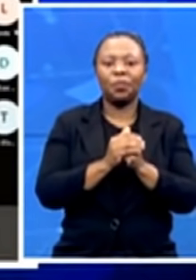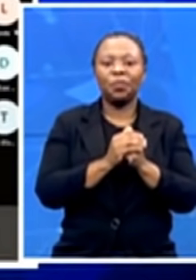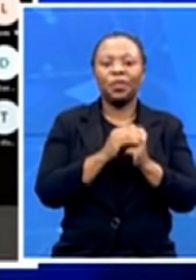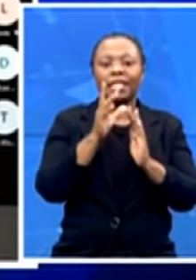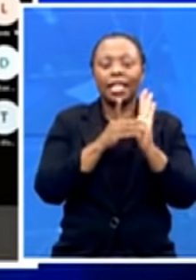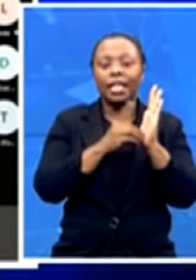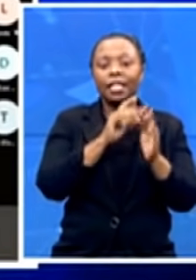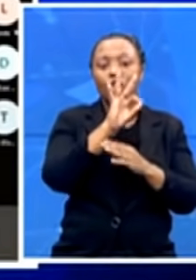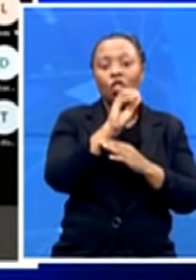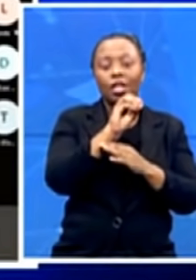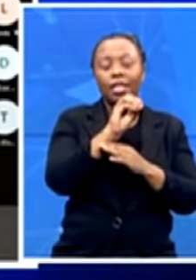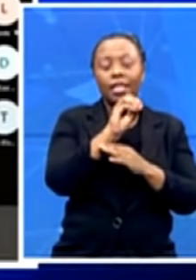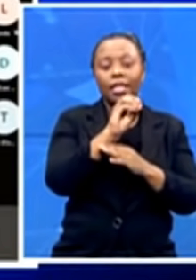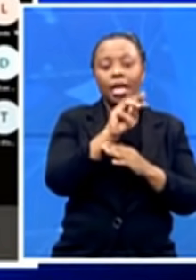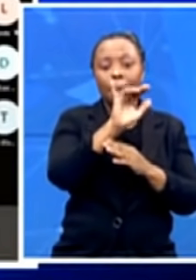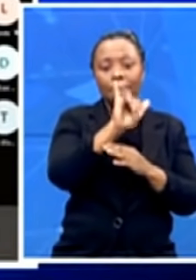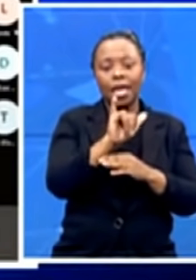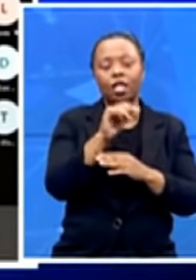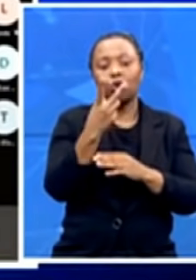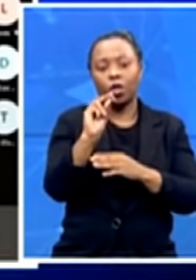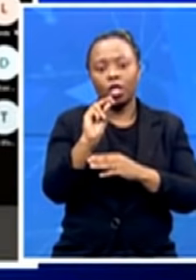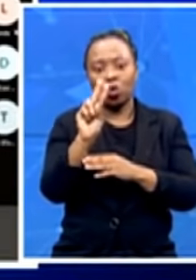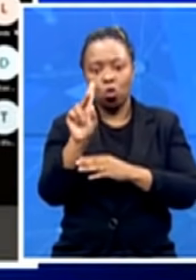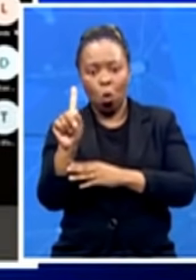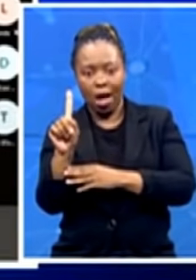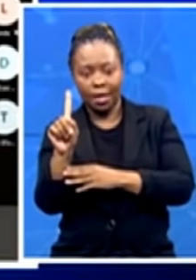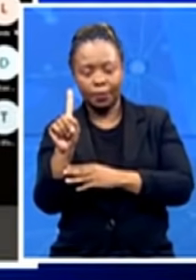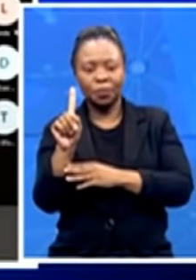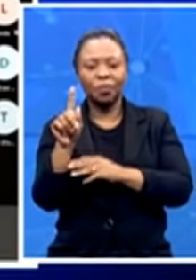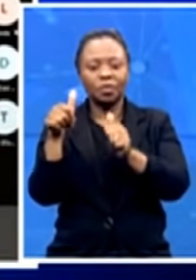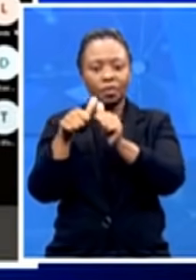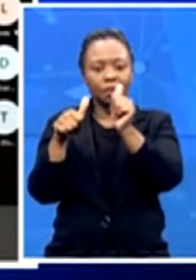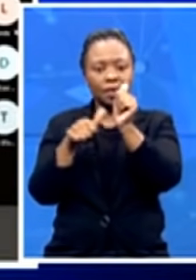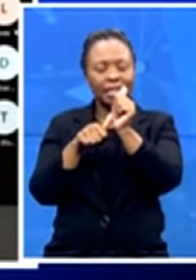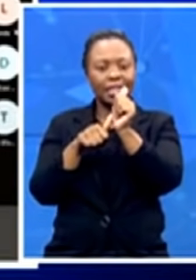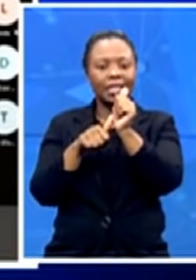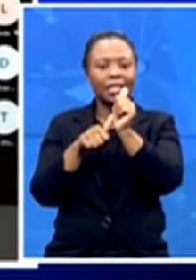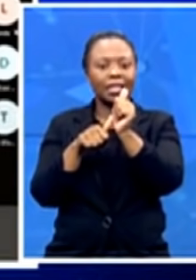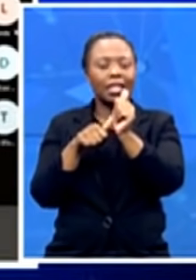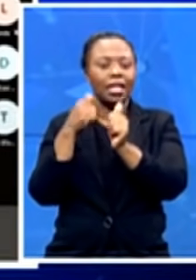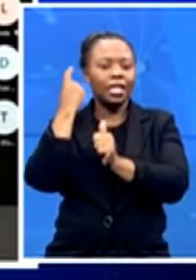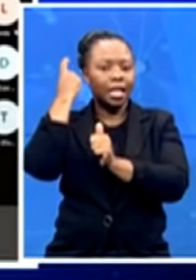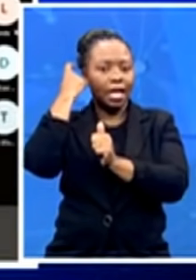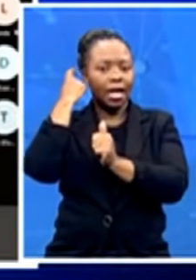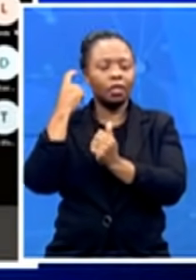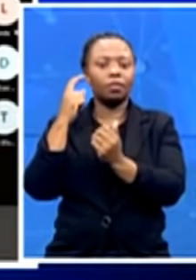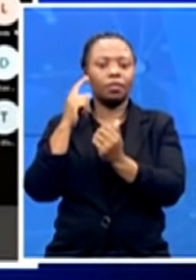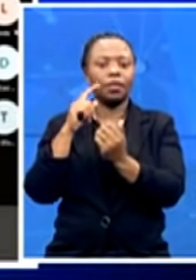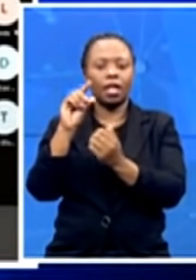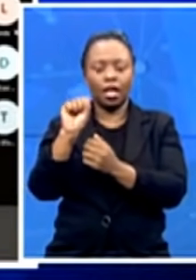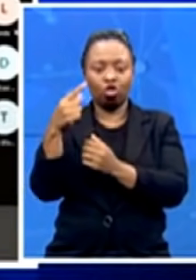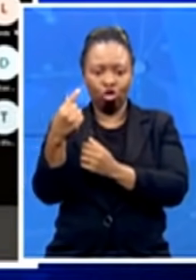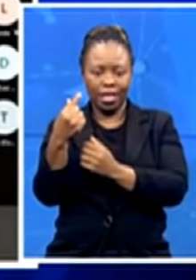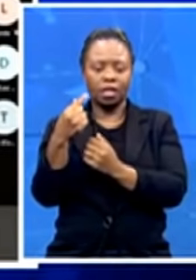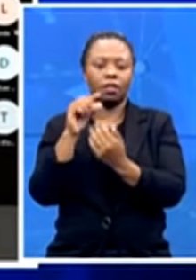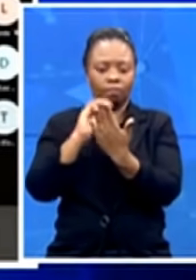2021, the Deputy Secretary General of the ANC prepared the letter of suspension of Mr. Magashule. On the same date, Mr.